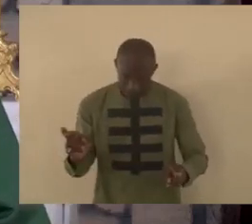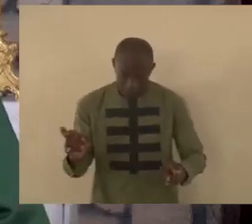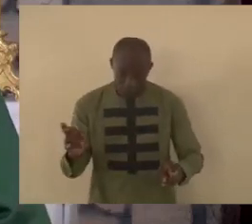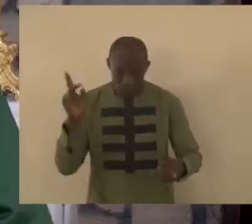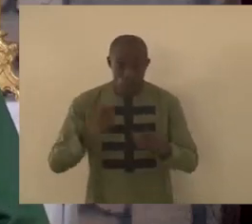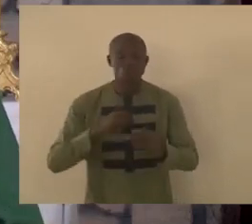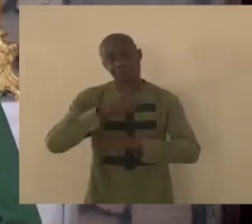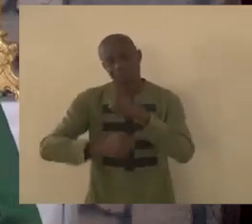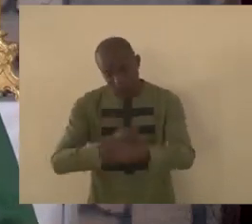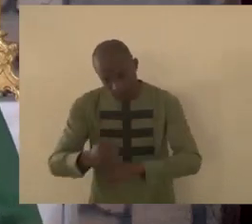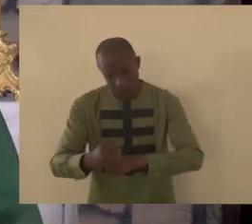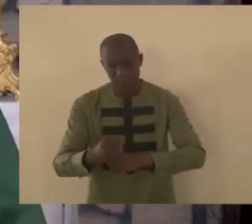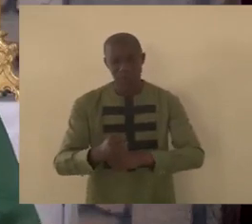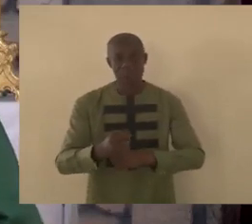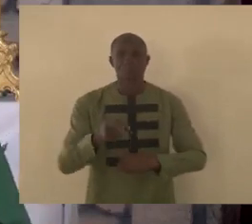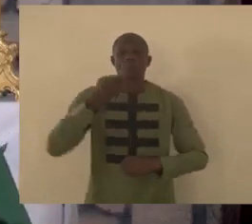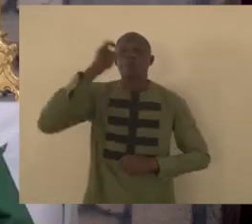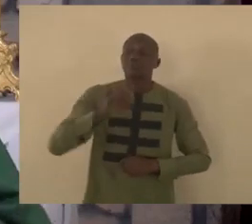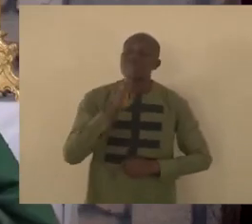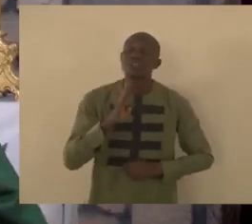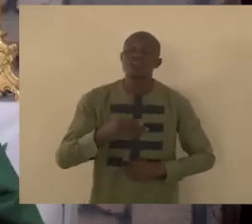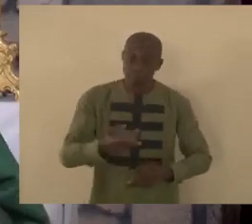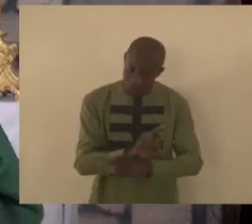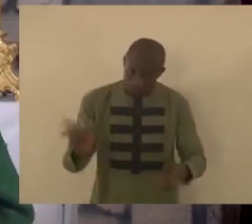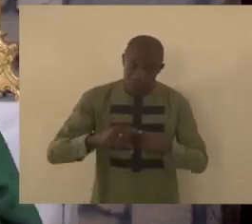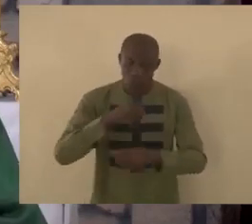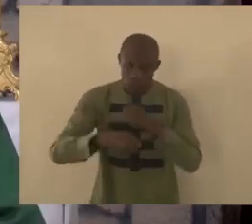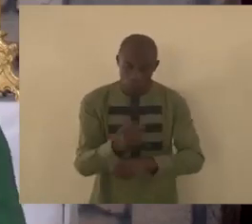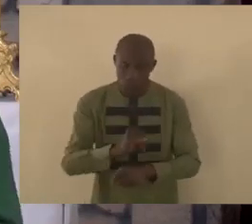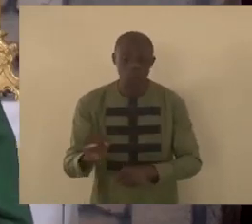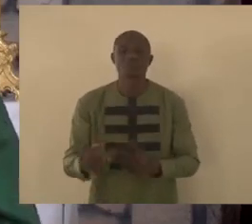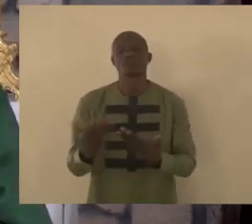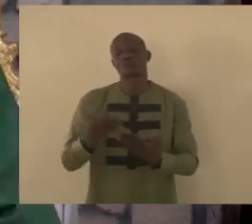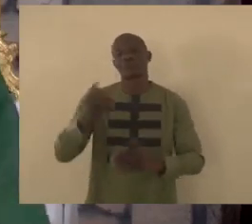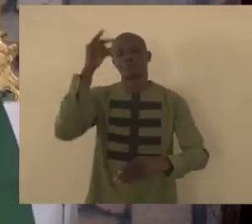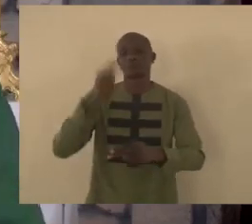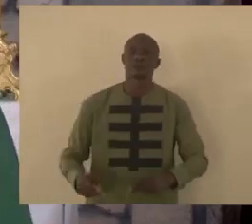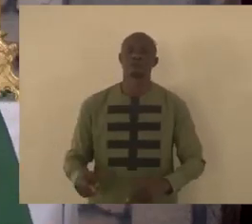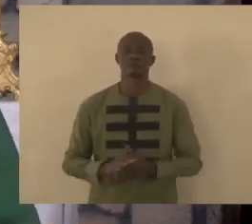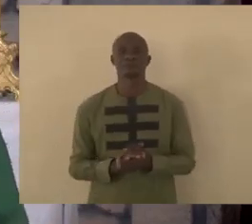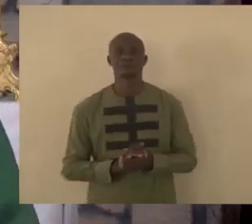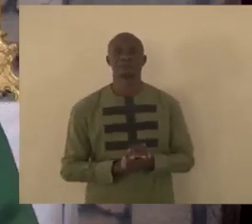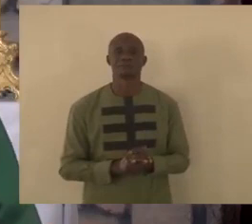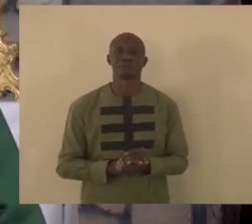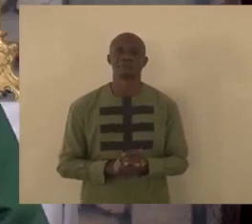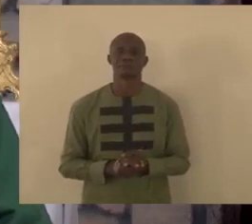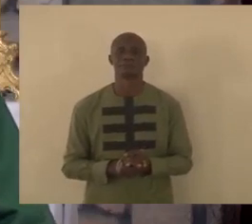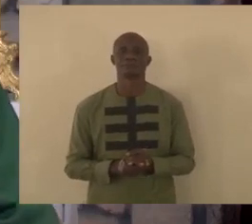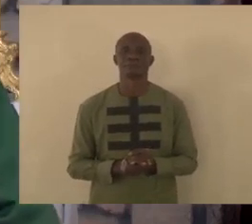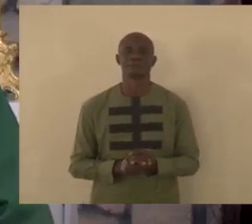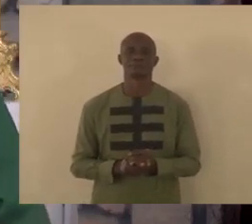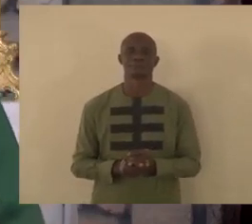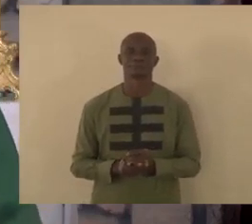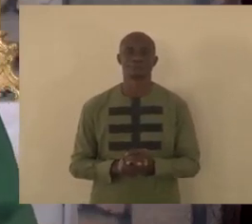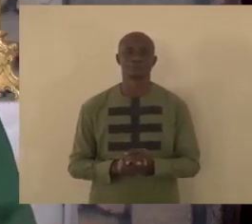what? To suffer. You must be ready to suffer, simple and short. Glory to Jesus.